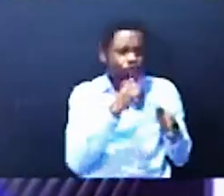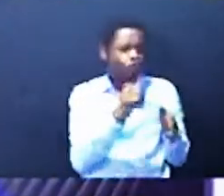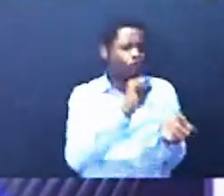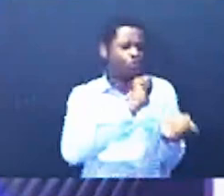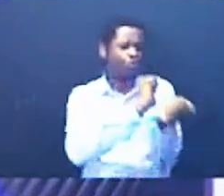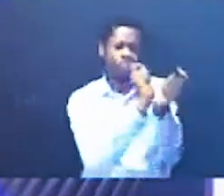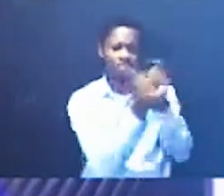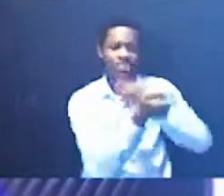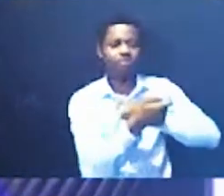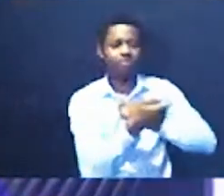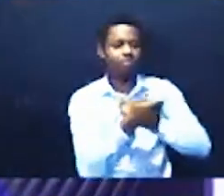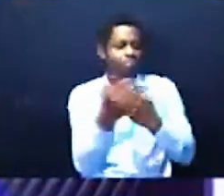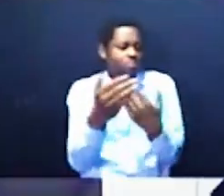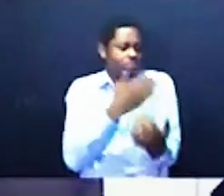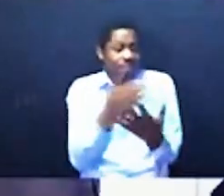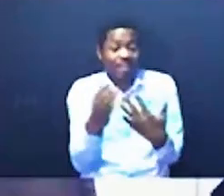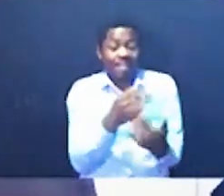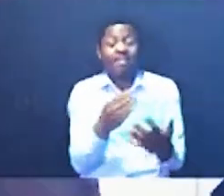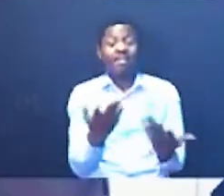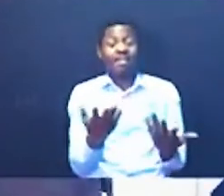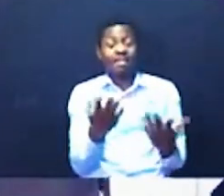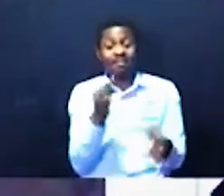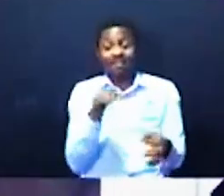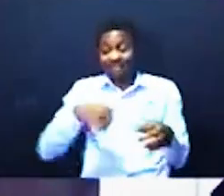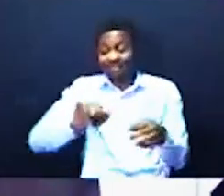struggles of